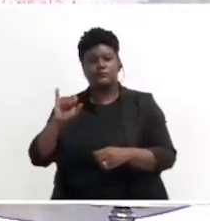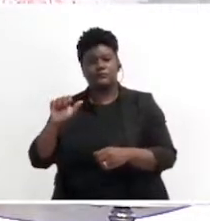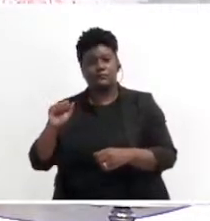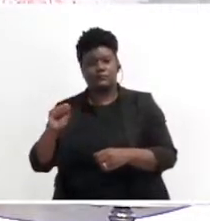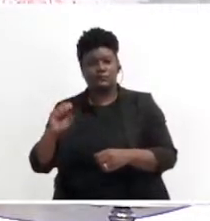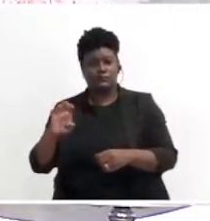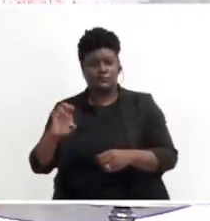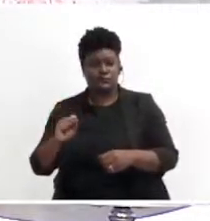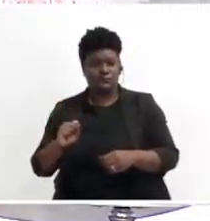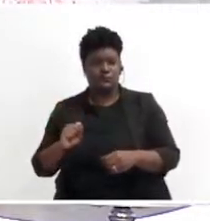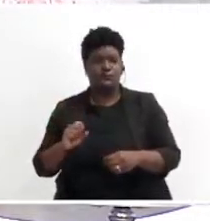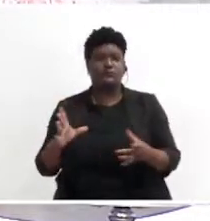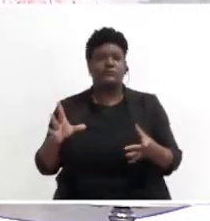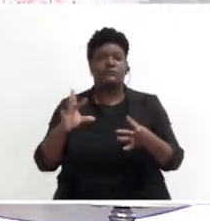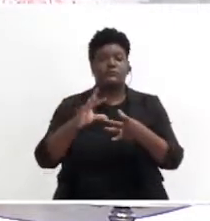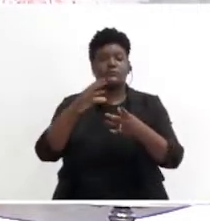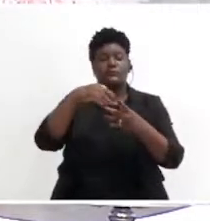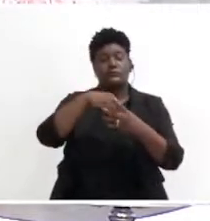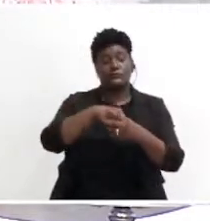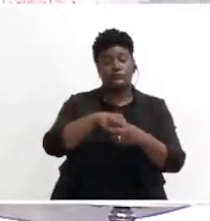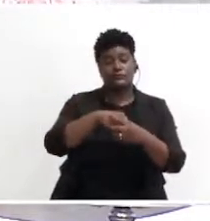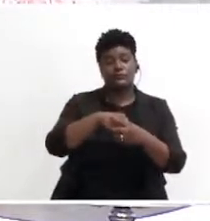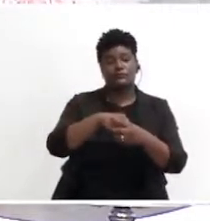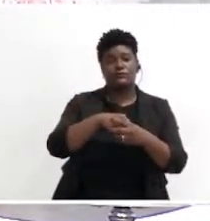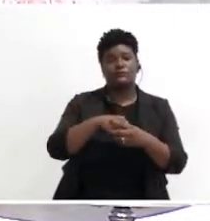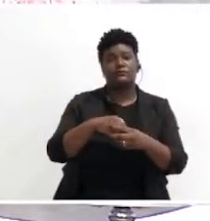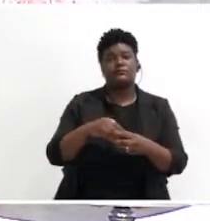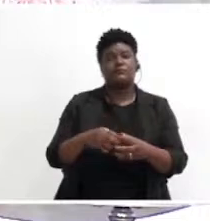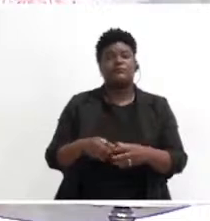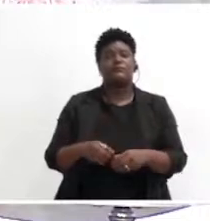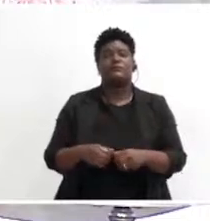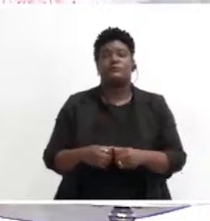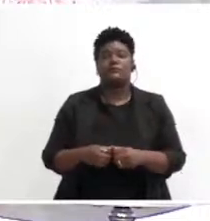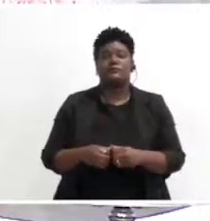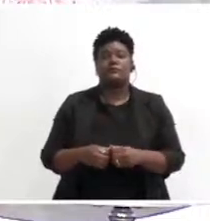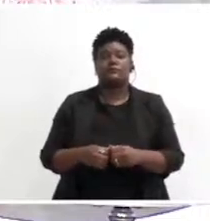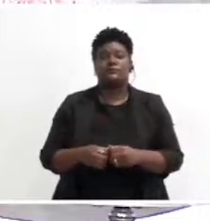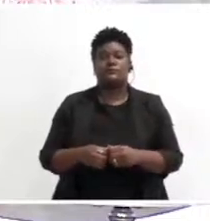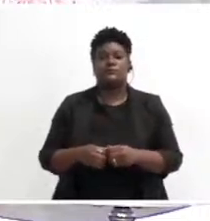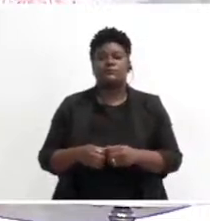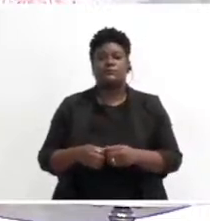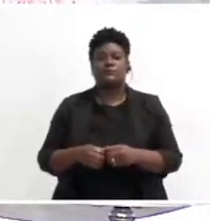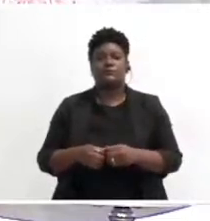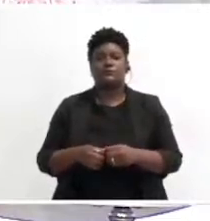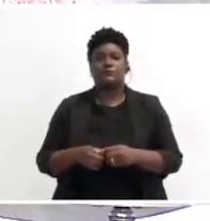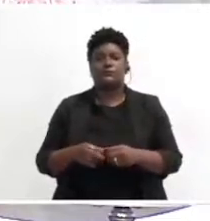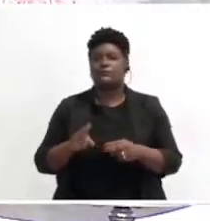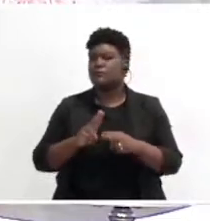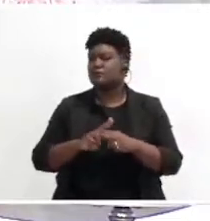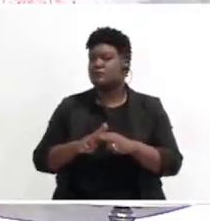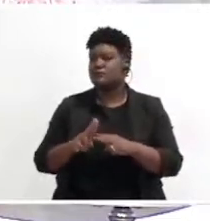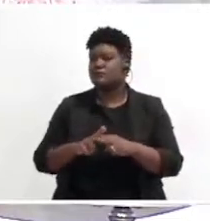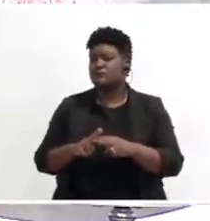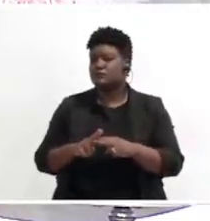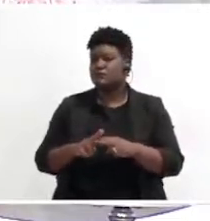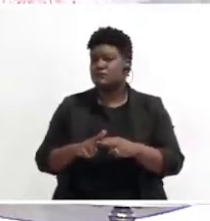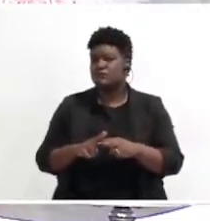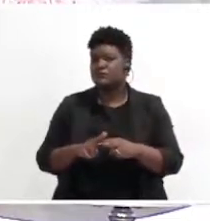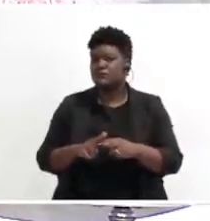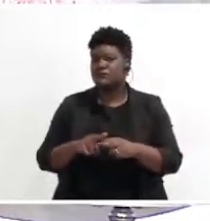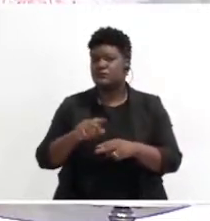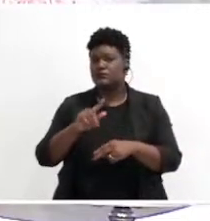And so in this case, a via last TSV is used. So a via is